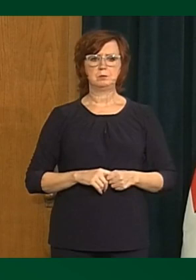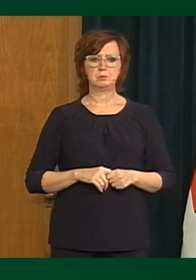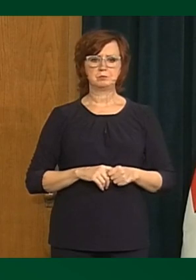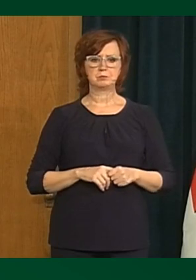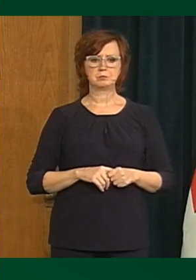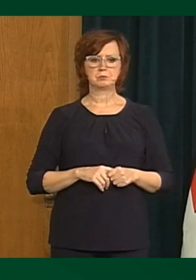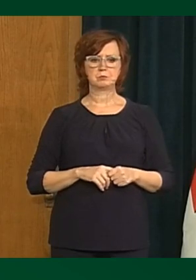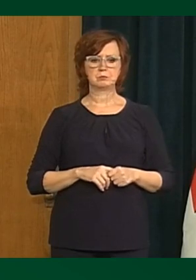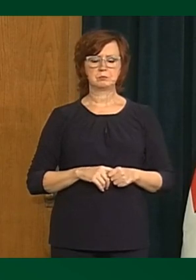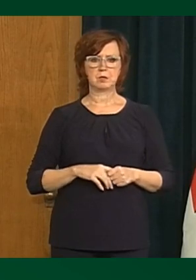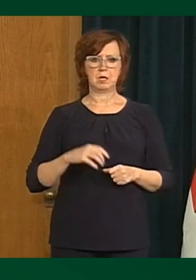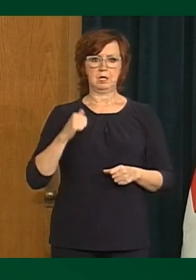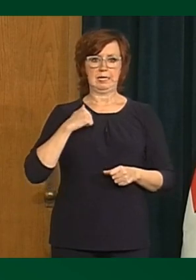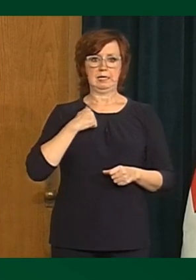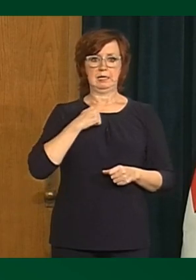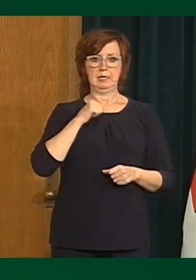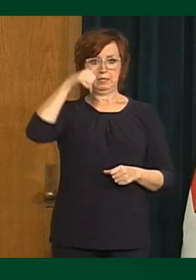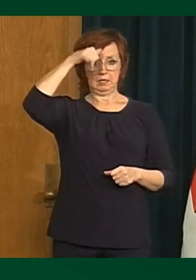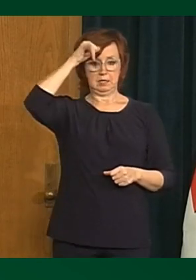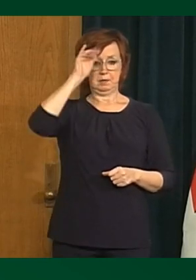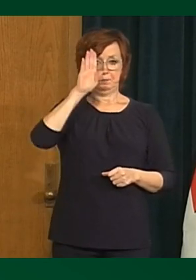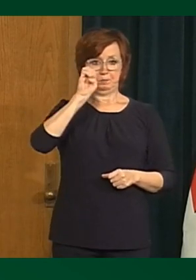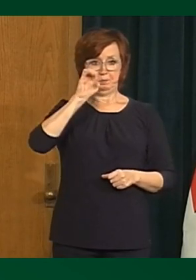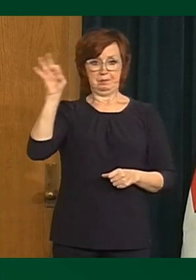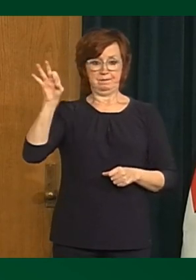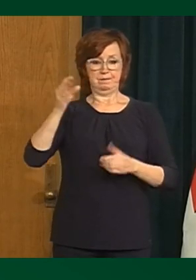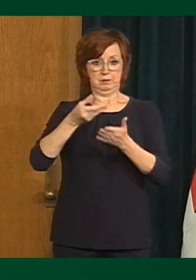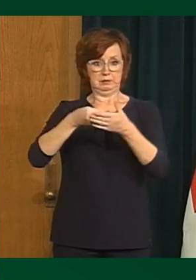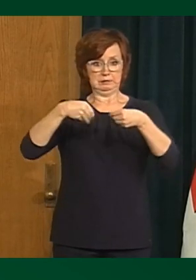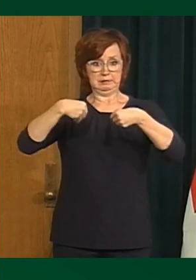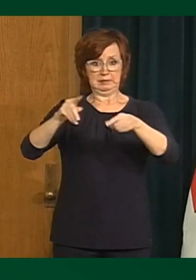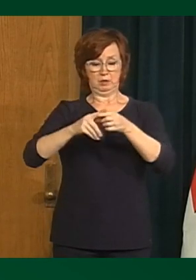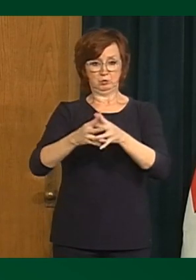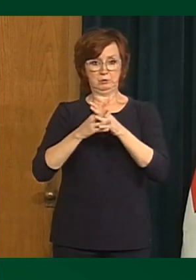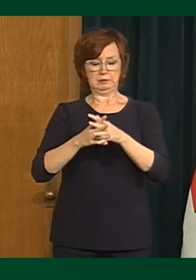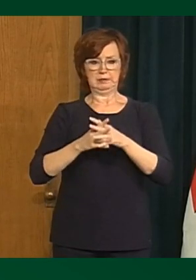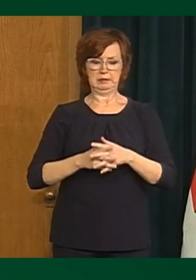providing Canadian beef into the U.S. We have